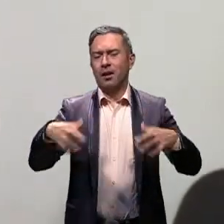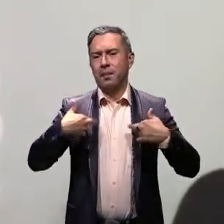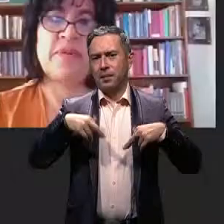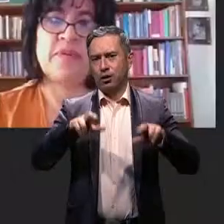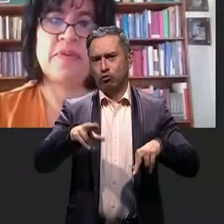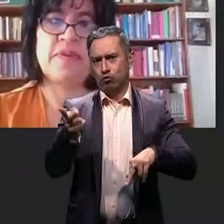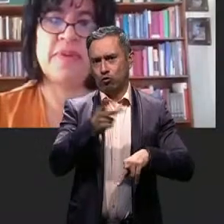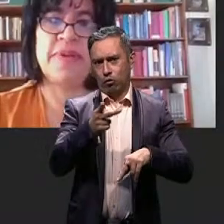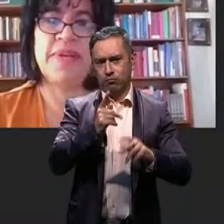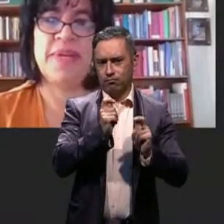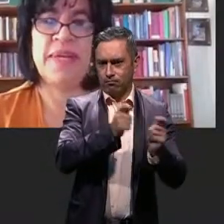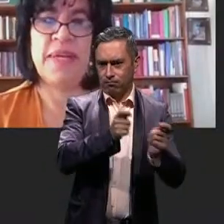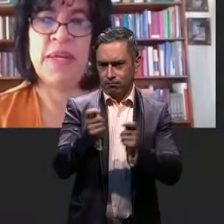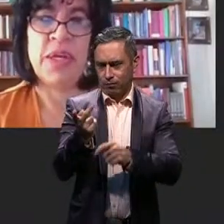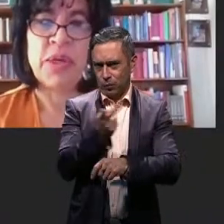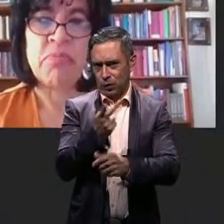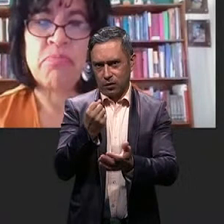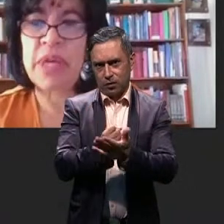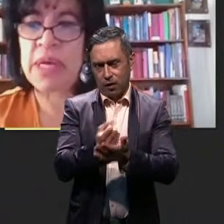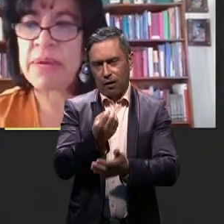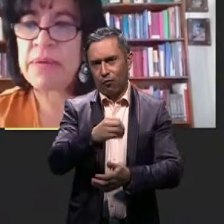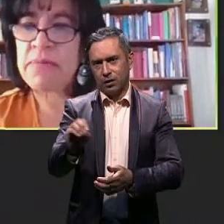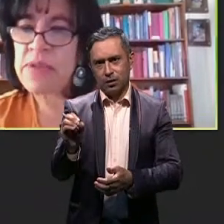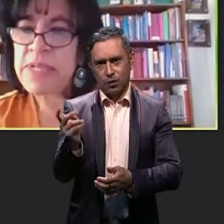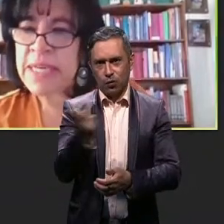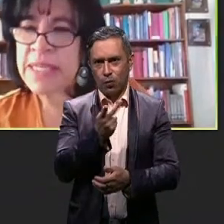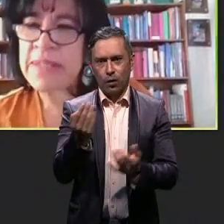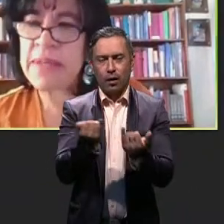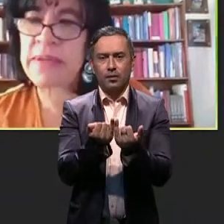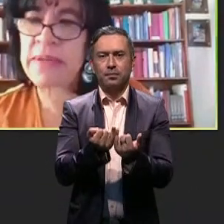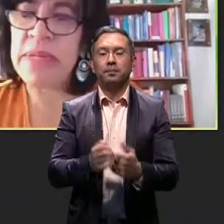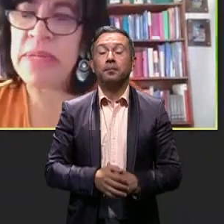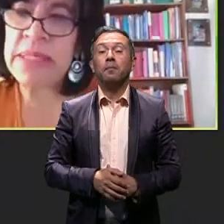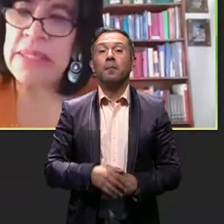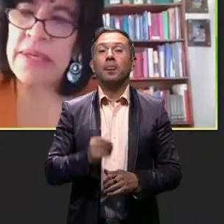the representation, men and women. Thank you very much.